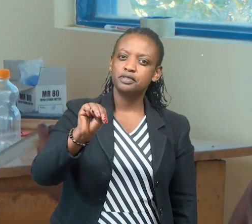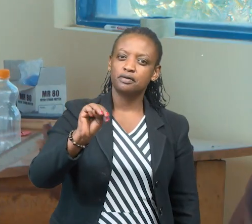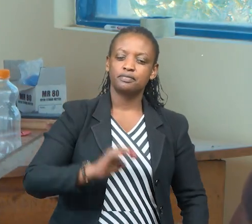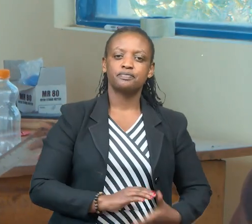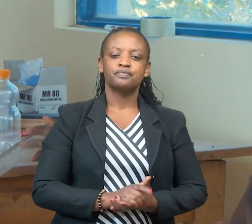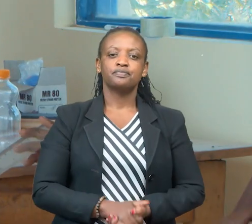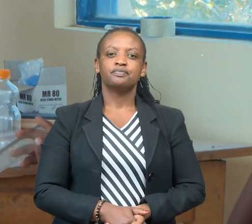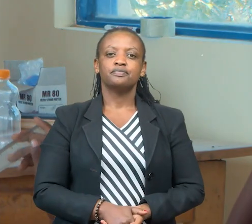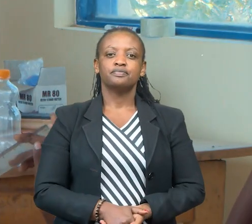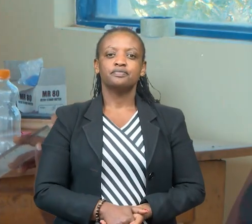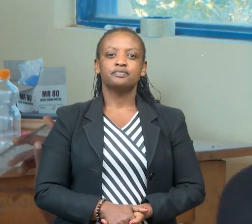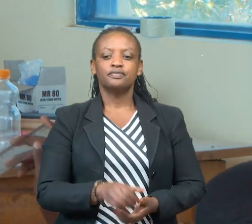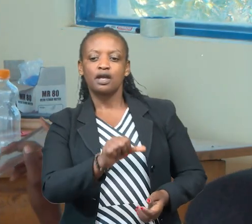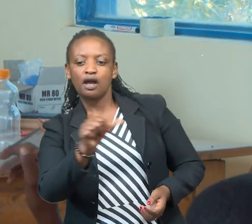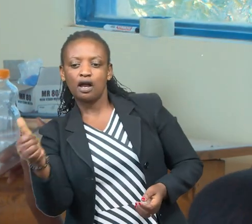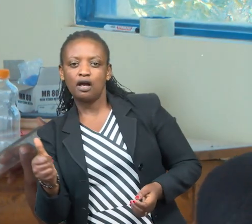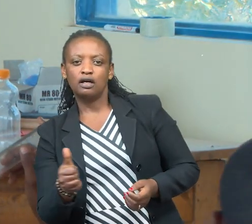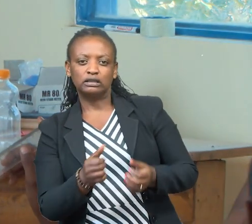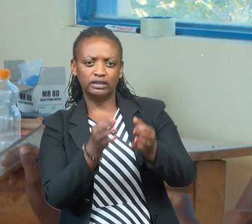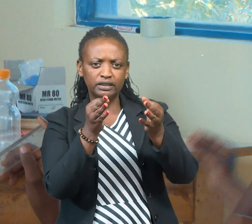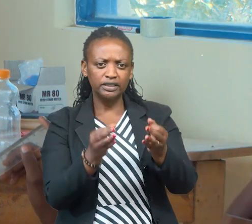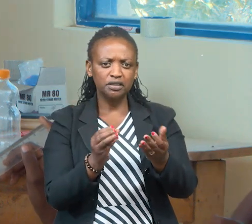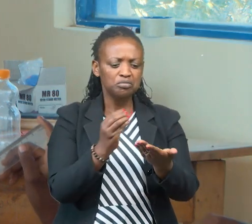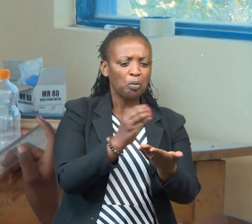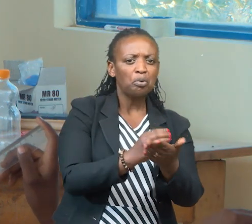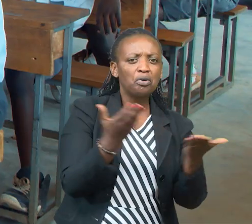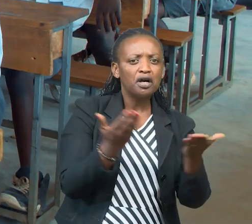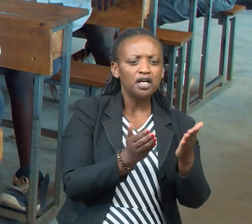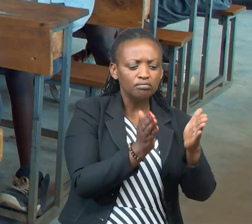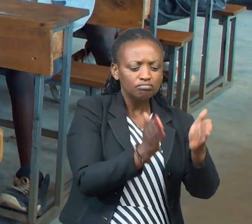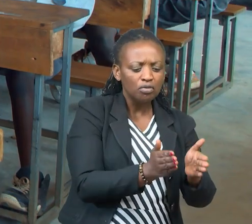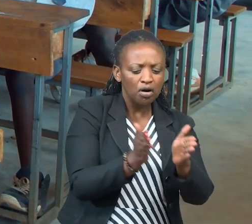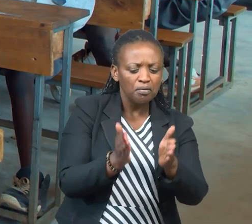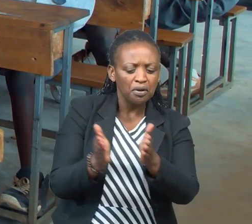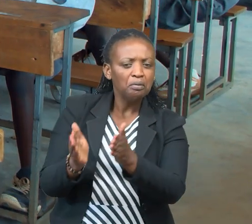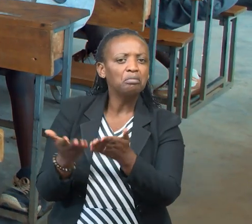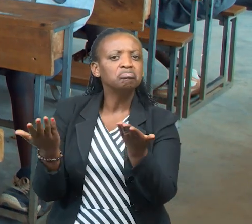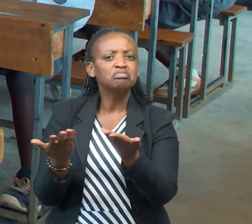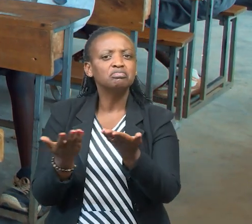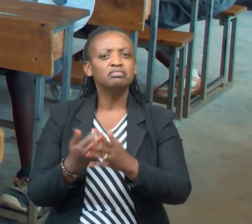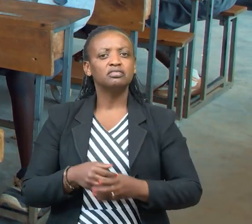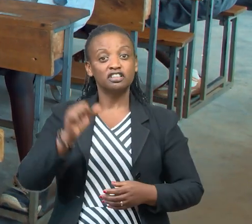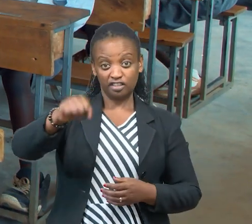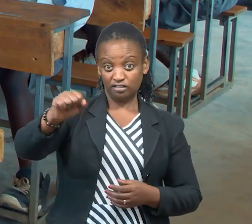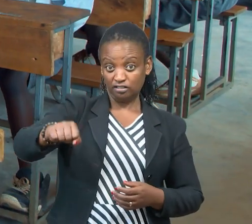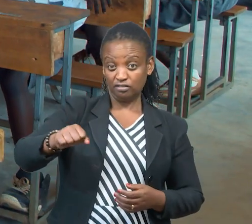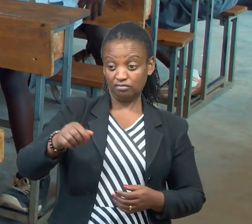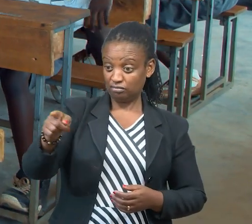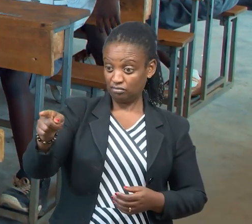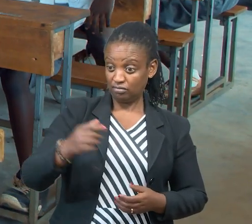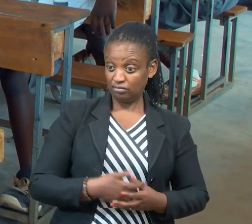centimeters. Another object? Okay? Yes?